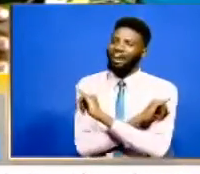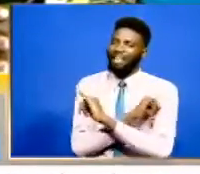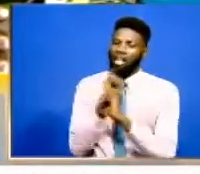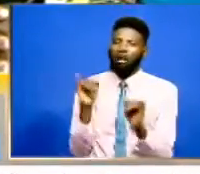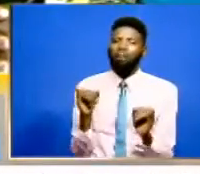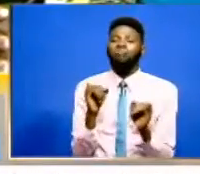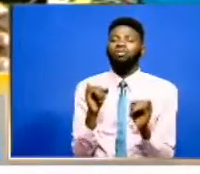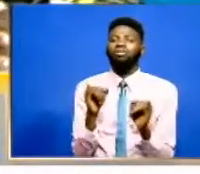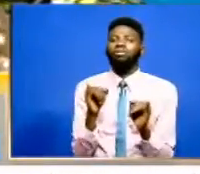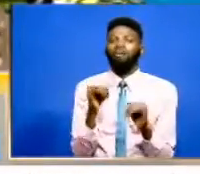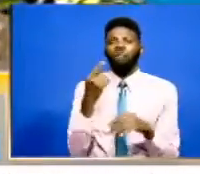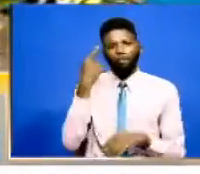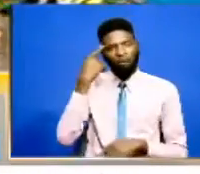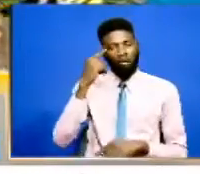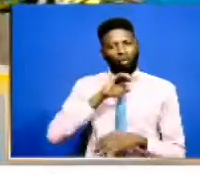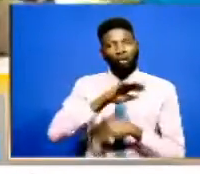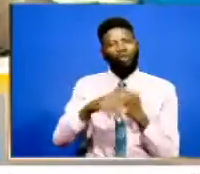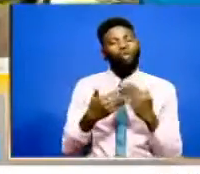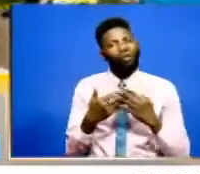to everyone?